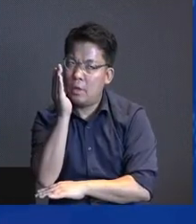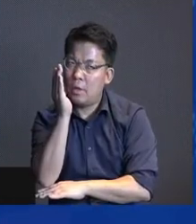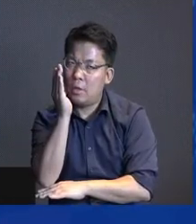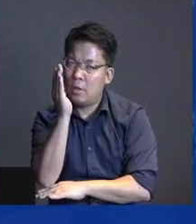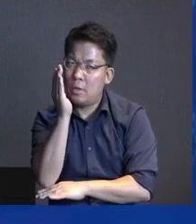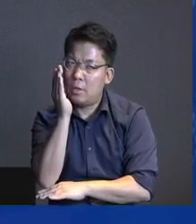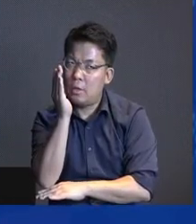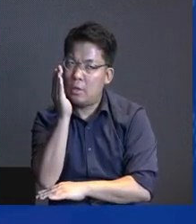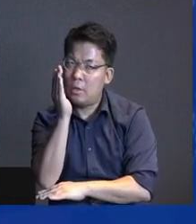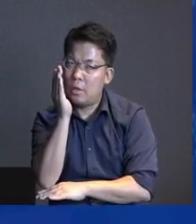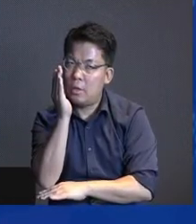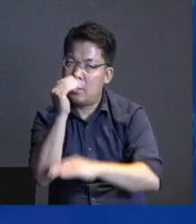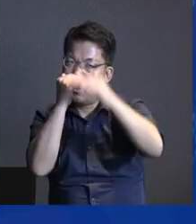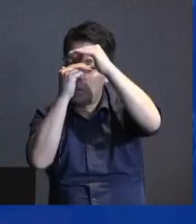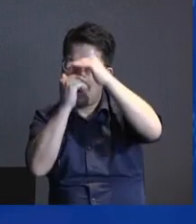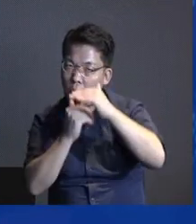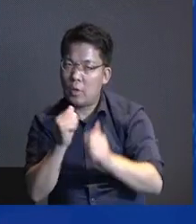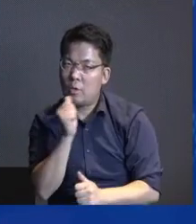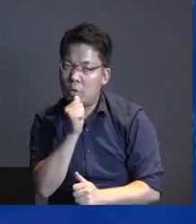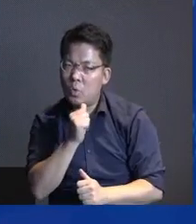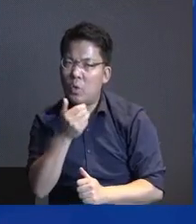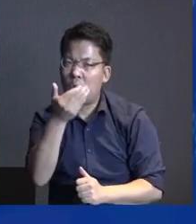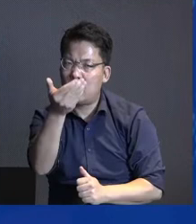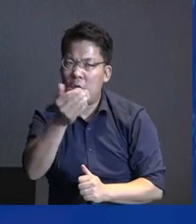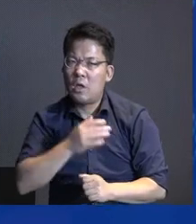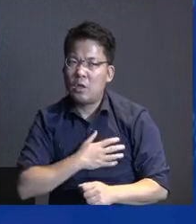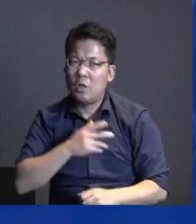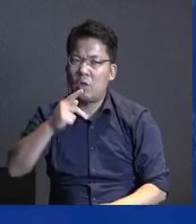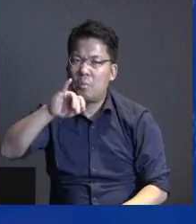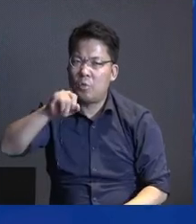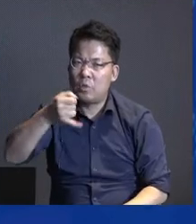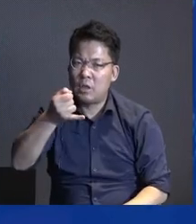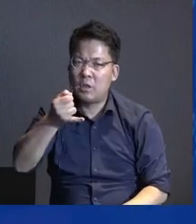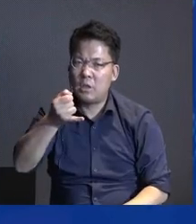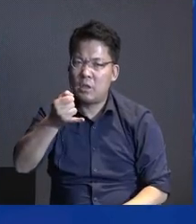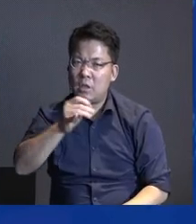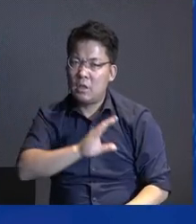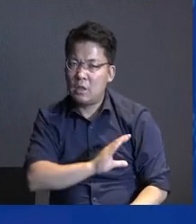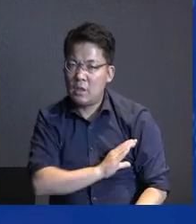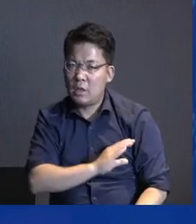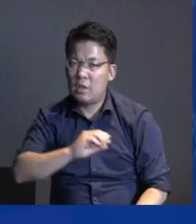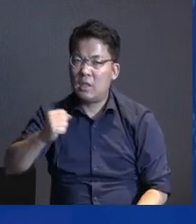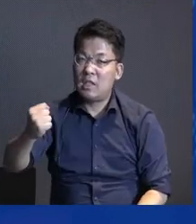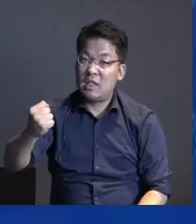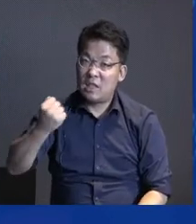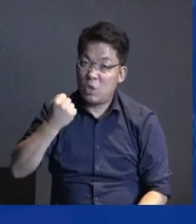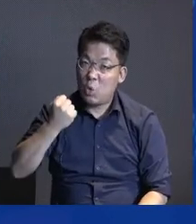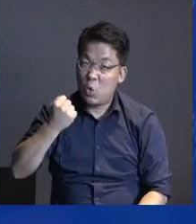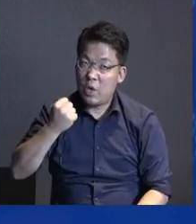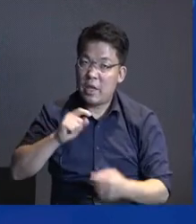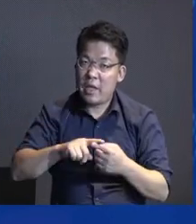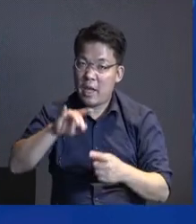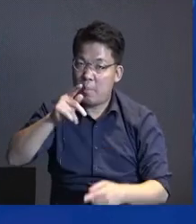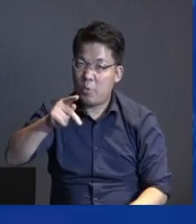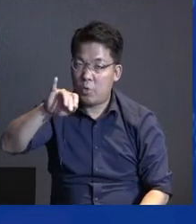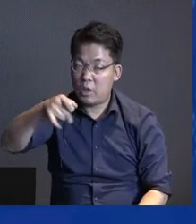program explanation, third, program network, fourth, key success, and the last one, summary.